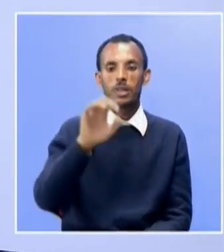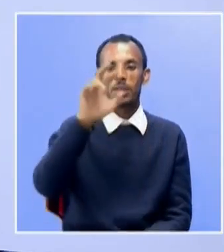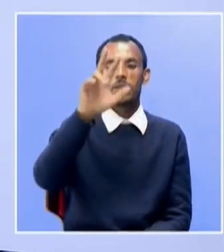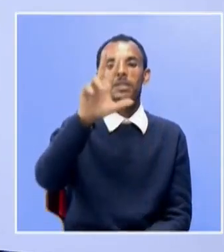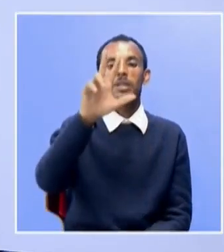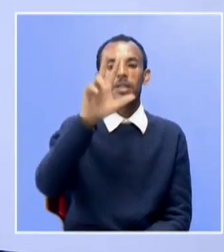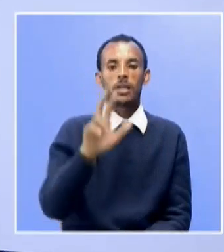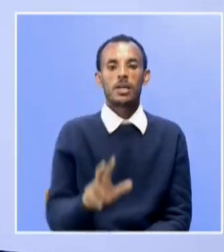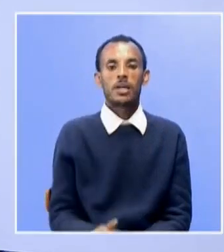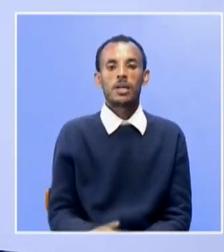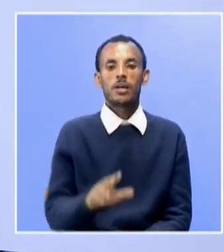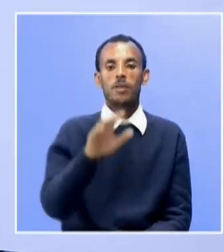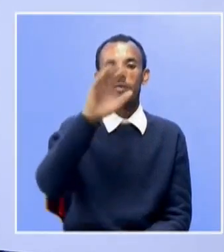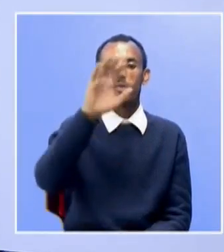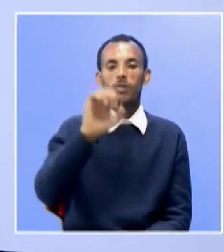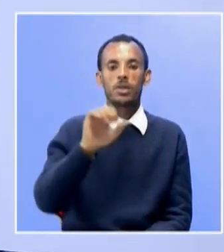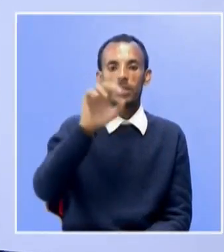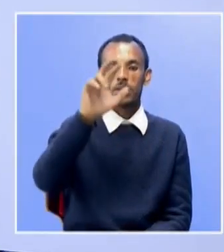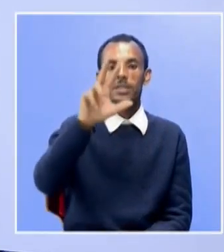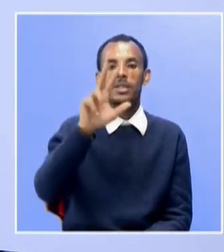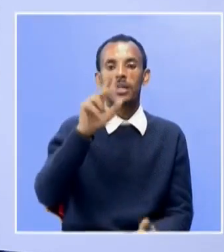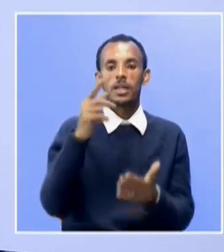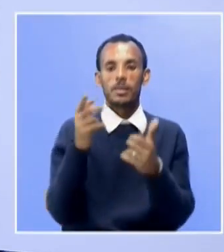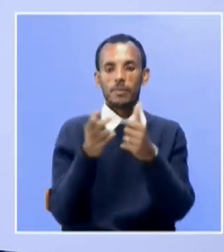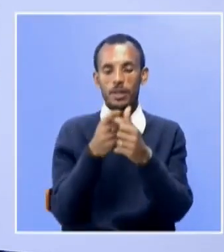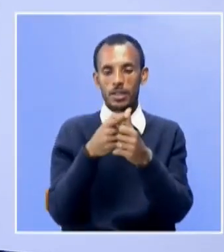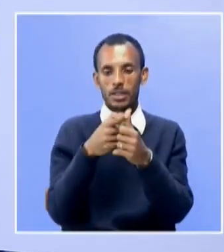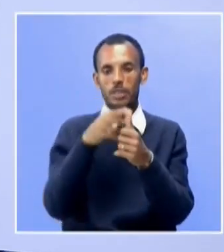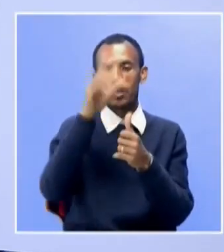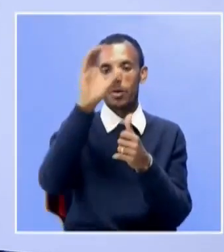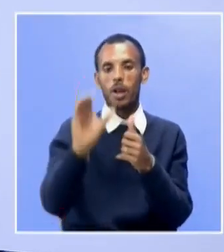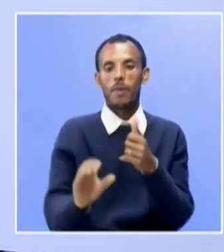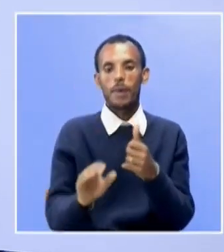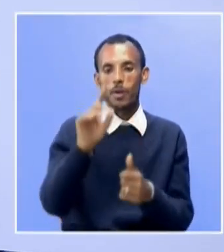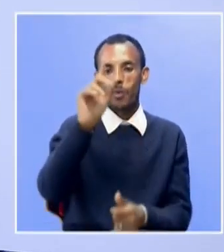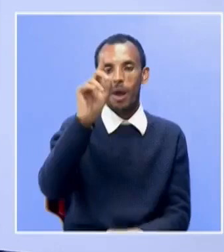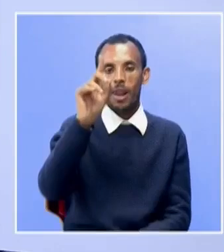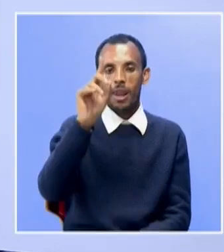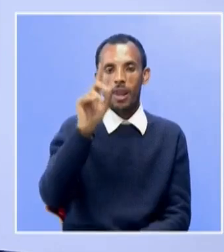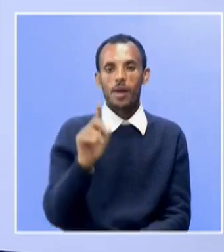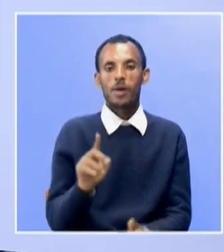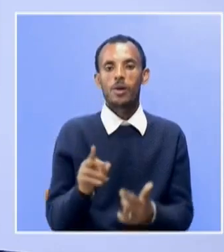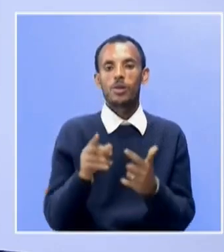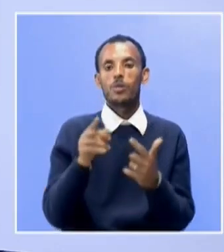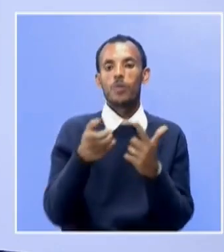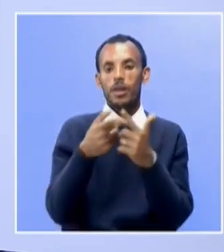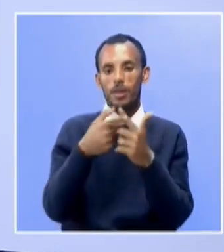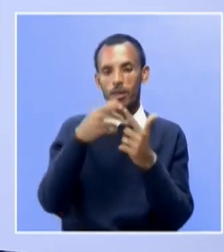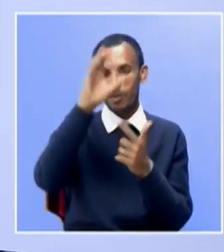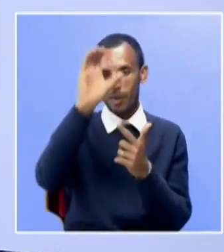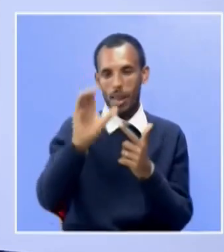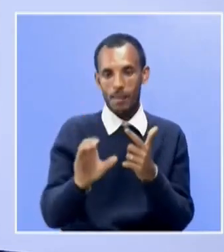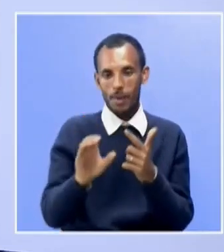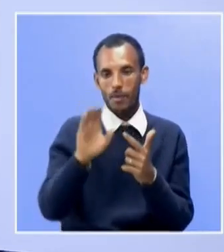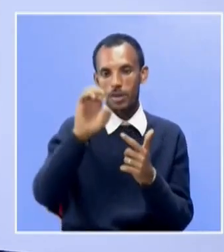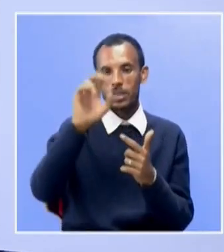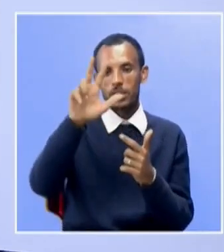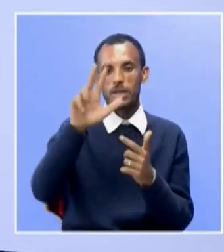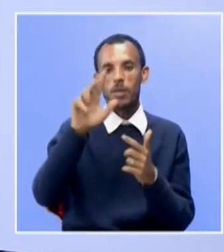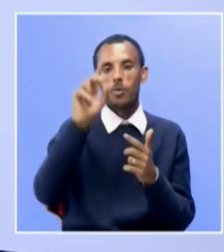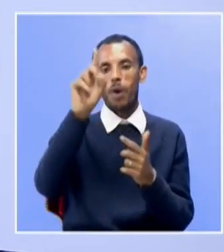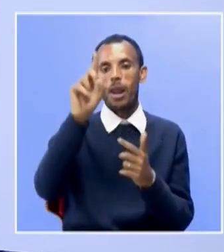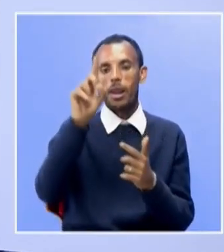43. 43 in this column, it occurs once. 43 occurs here